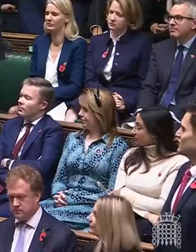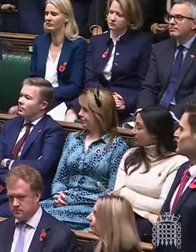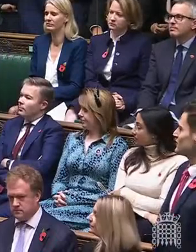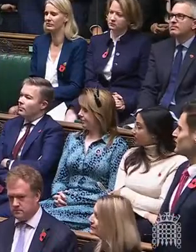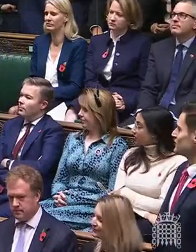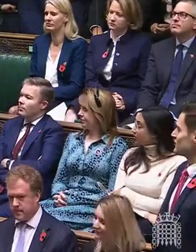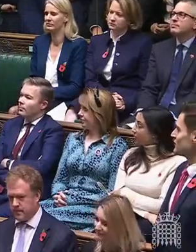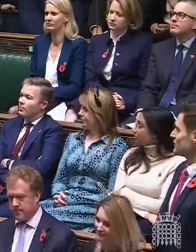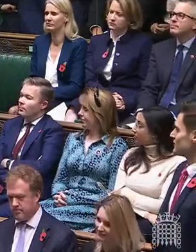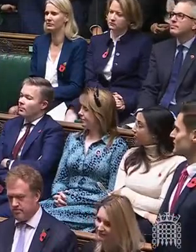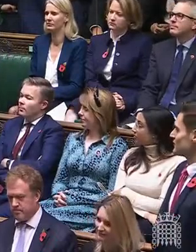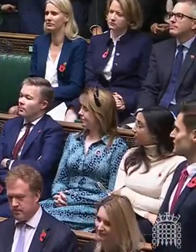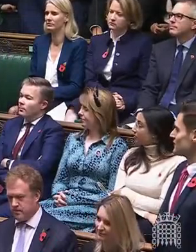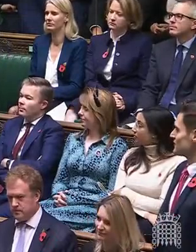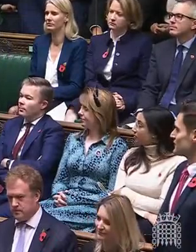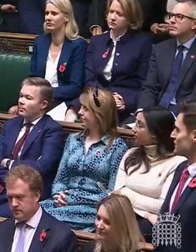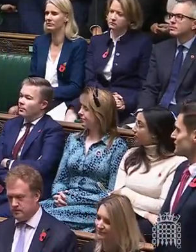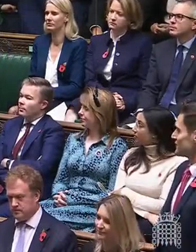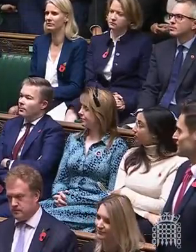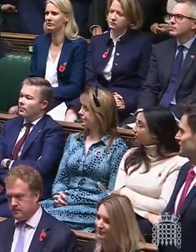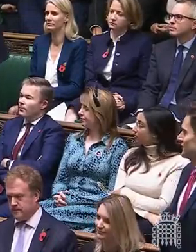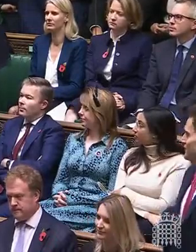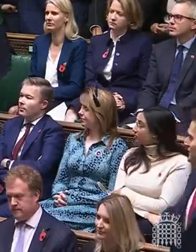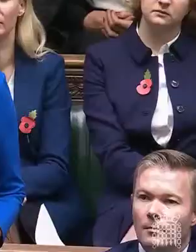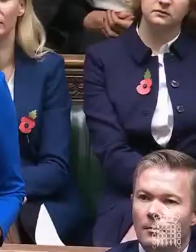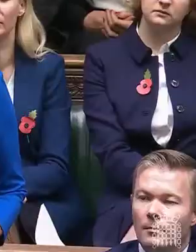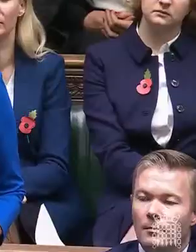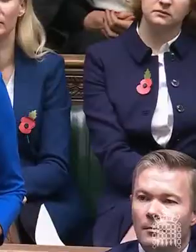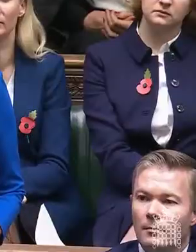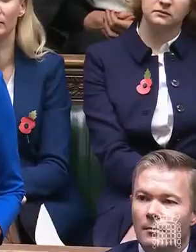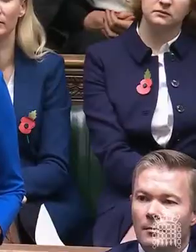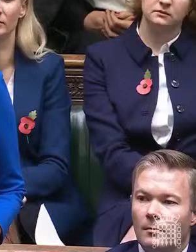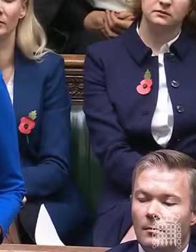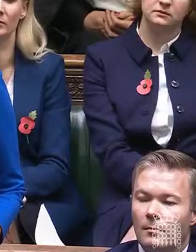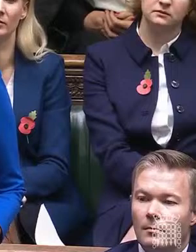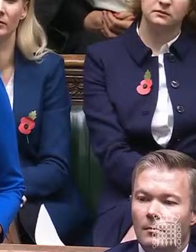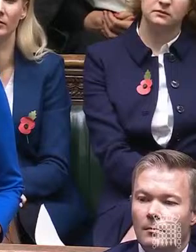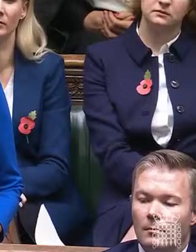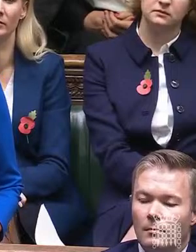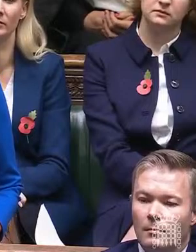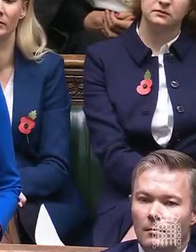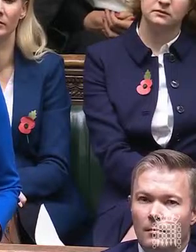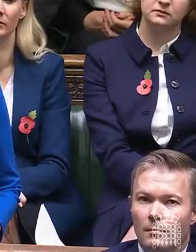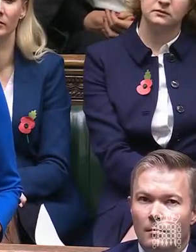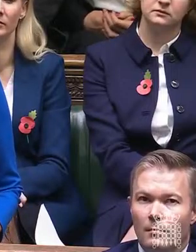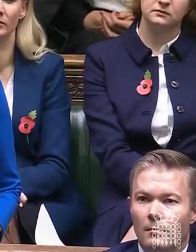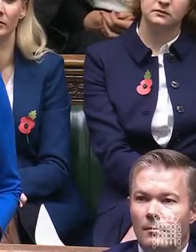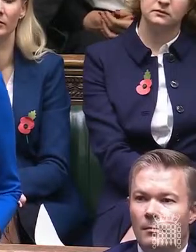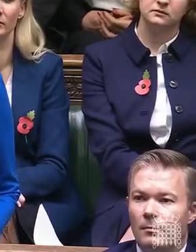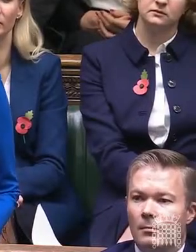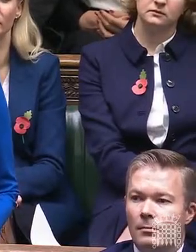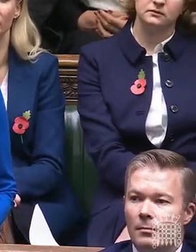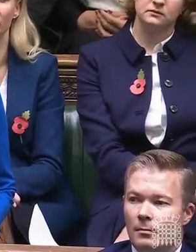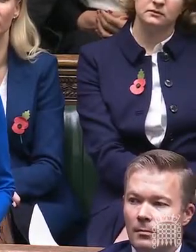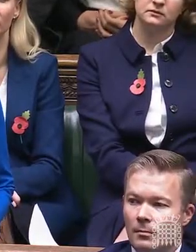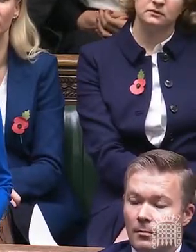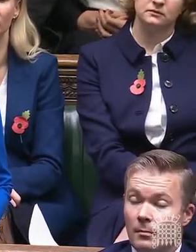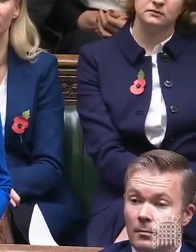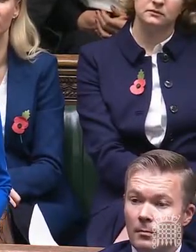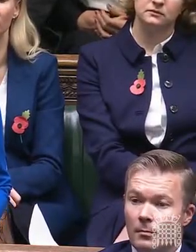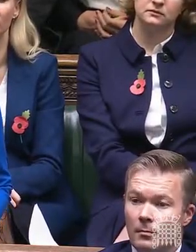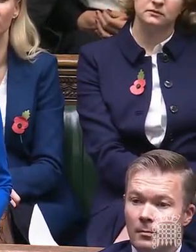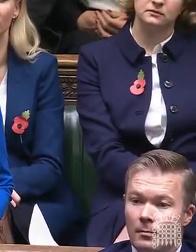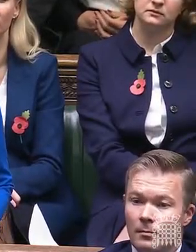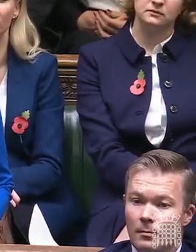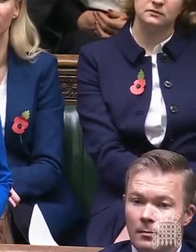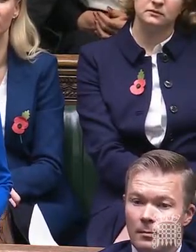Thank you very much, Mr. Speaker. My constituent Susan is going to miss out on her winter fuel allowance this winter because she's